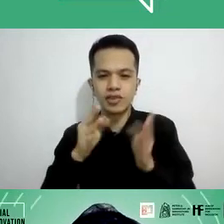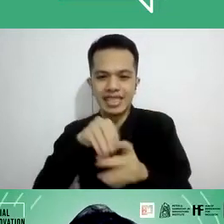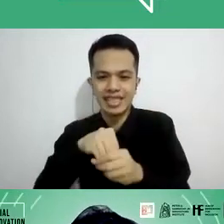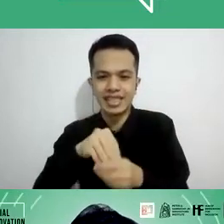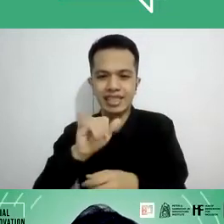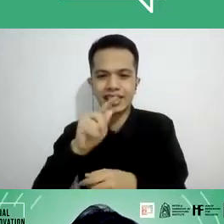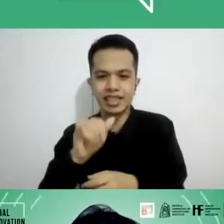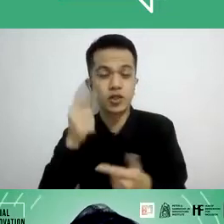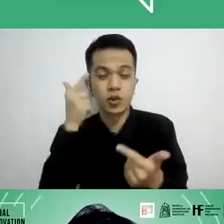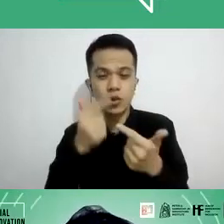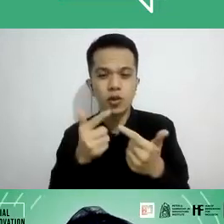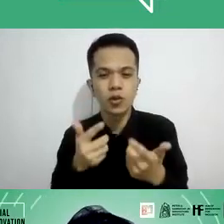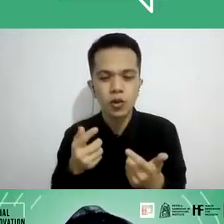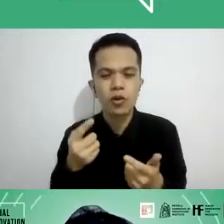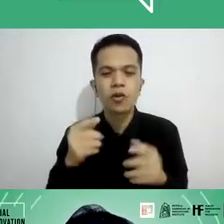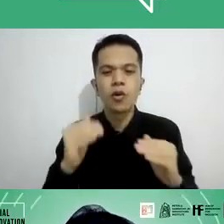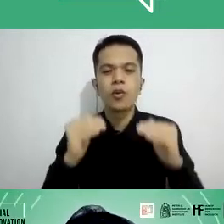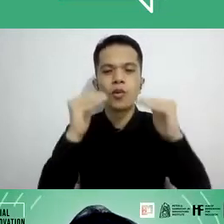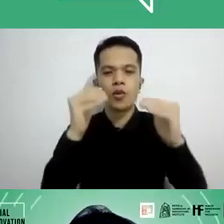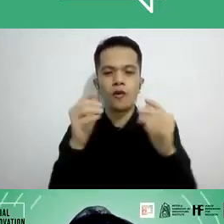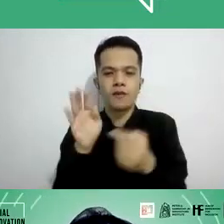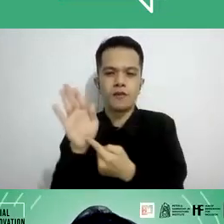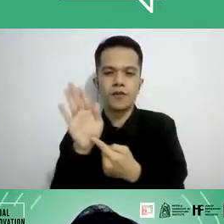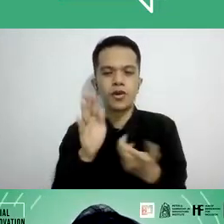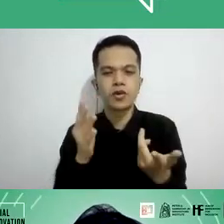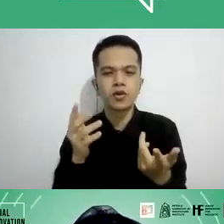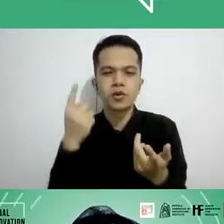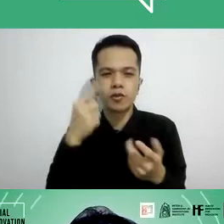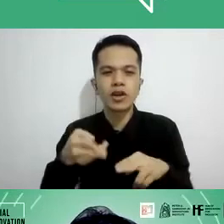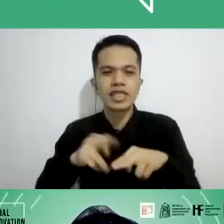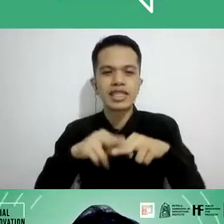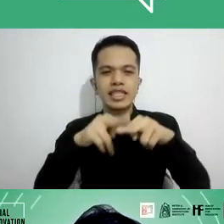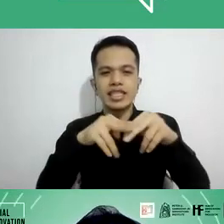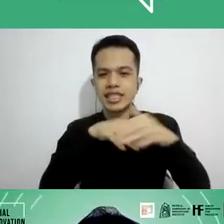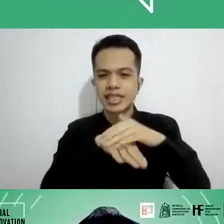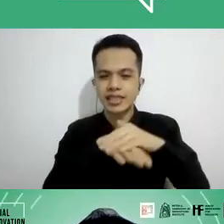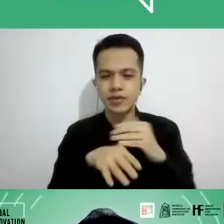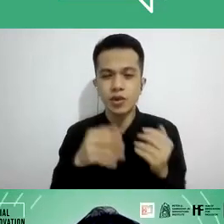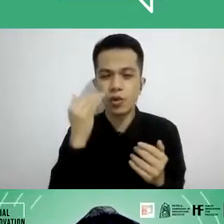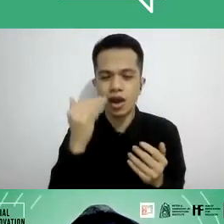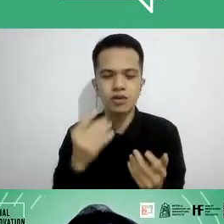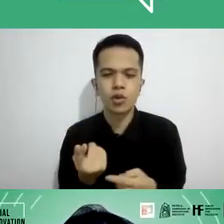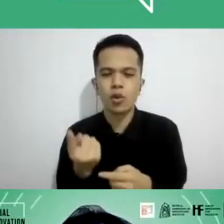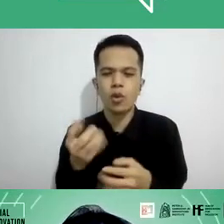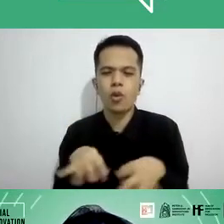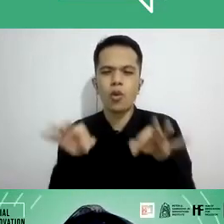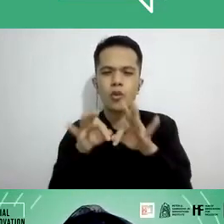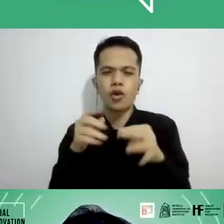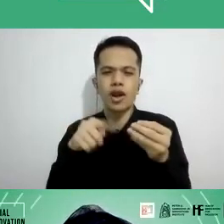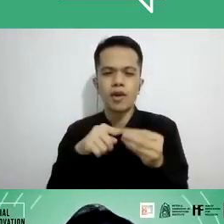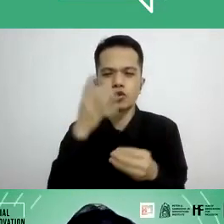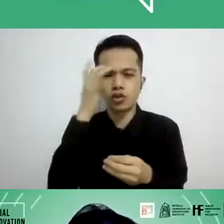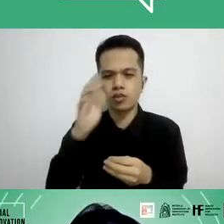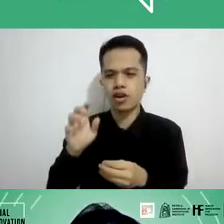So the goal of this was to promote these technologies and to increase the accessibility. Because one of the important parts about smart